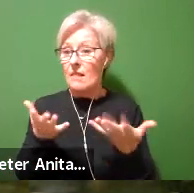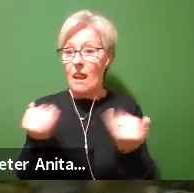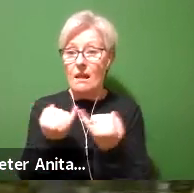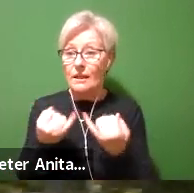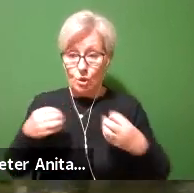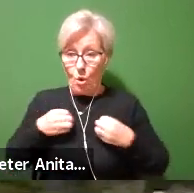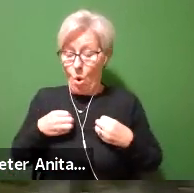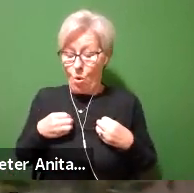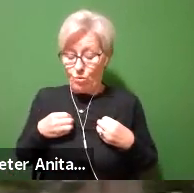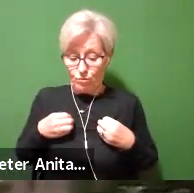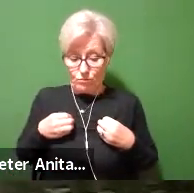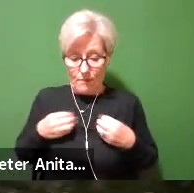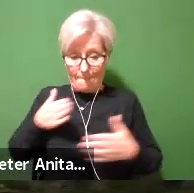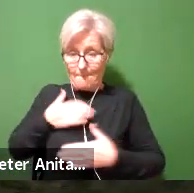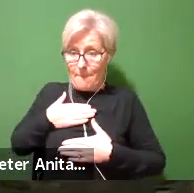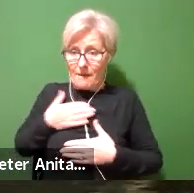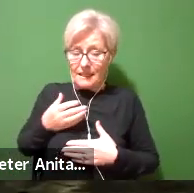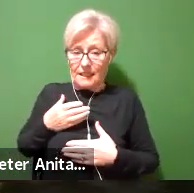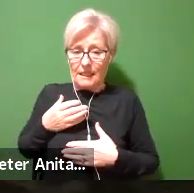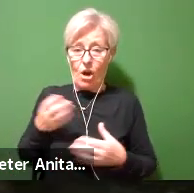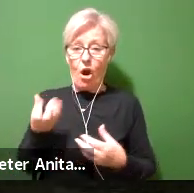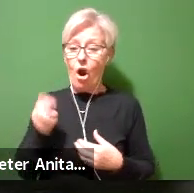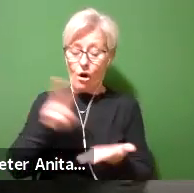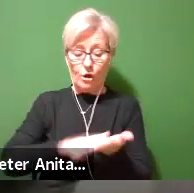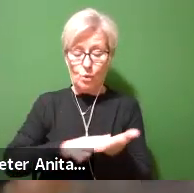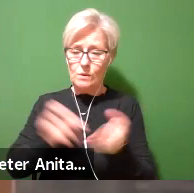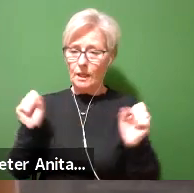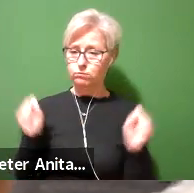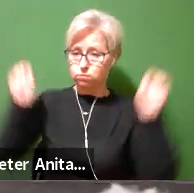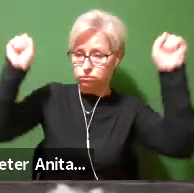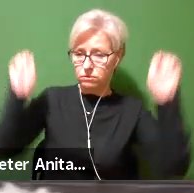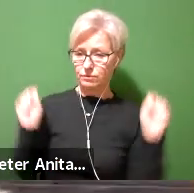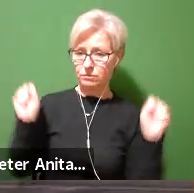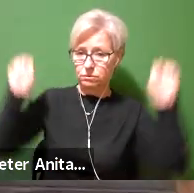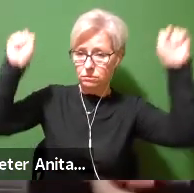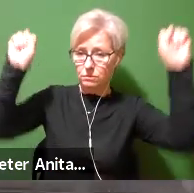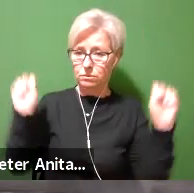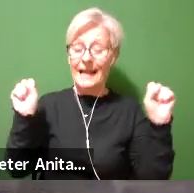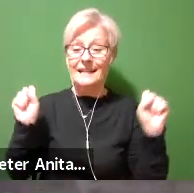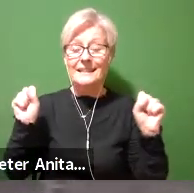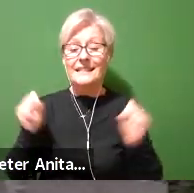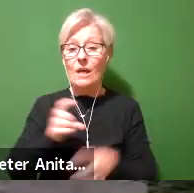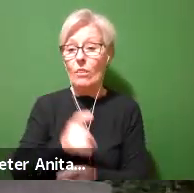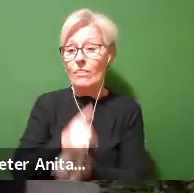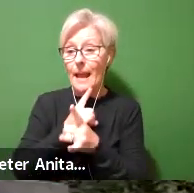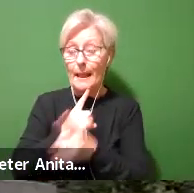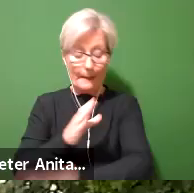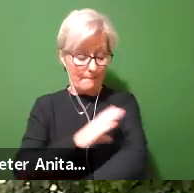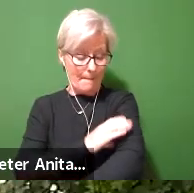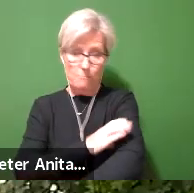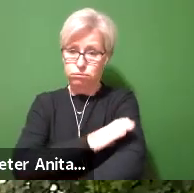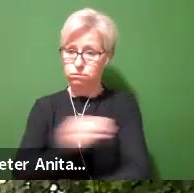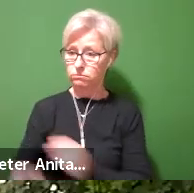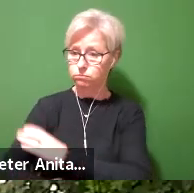a dumbbell, or gravity. These type of exercises help us to maintain muscle mass. Balance and flexibility exercises also